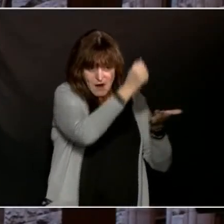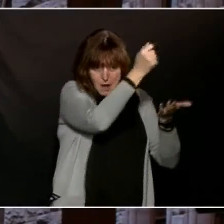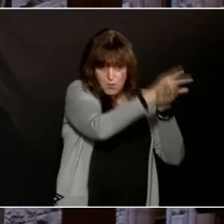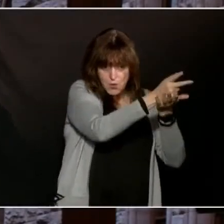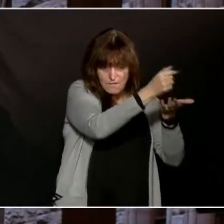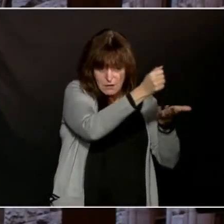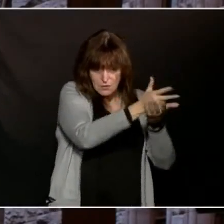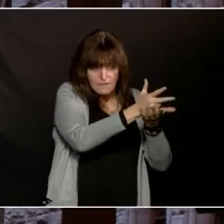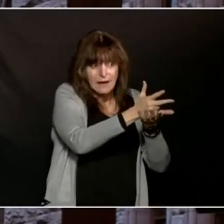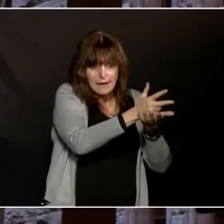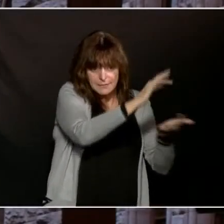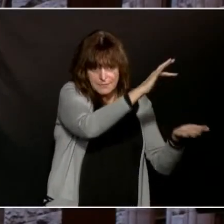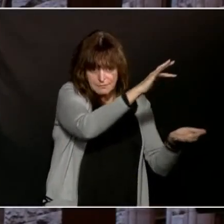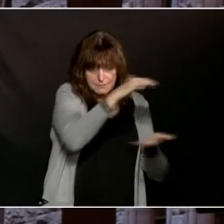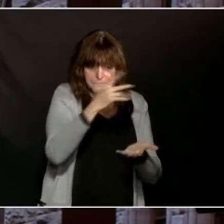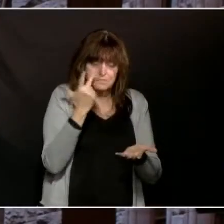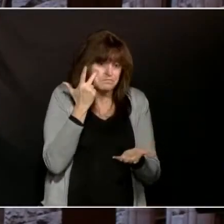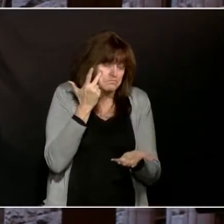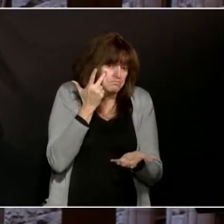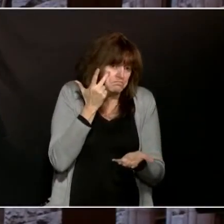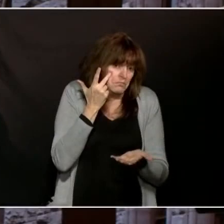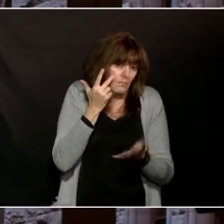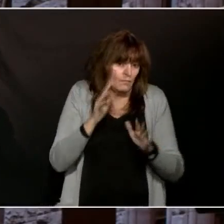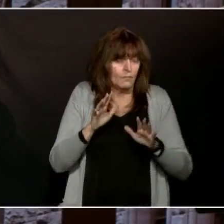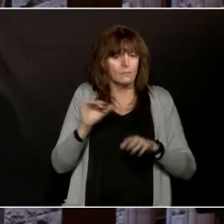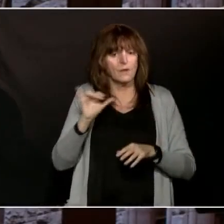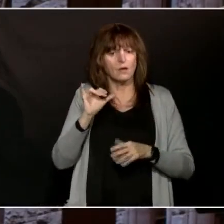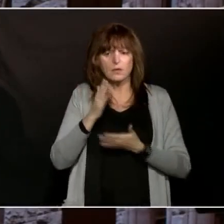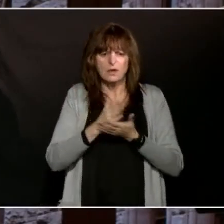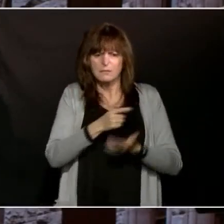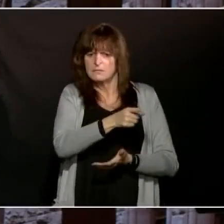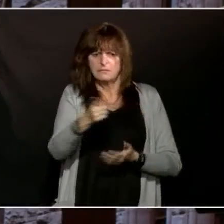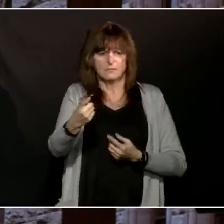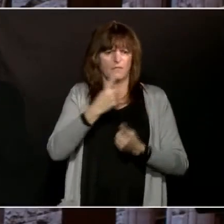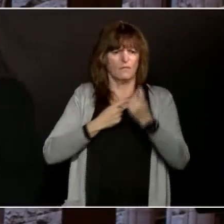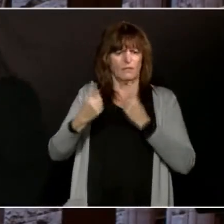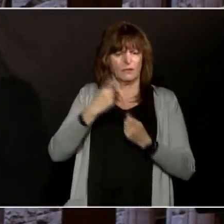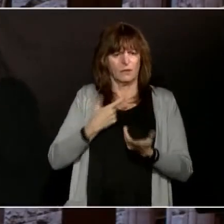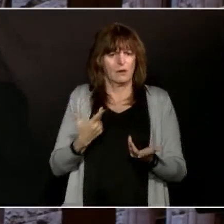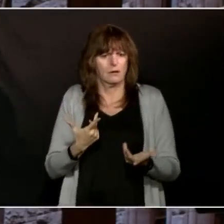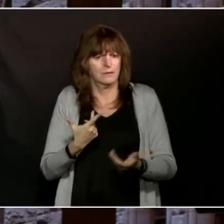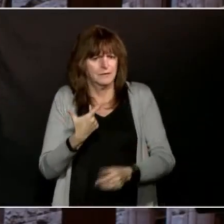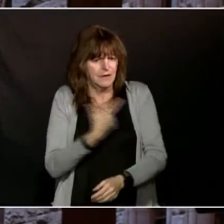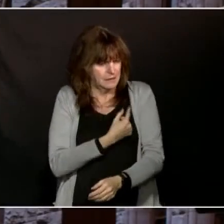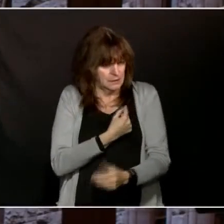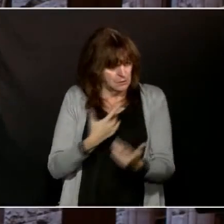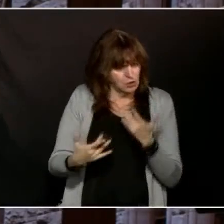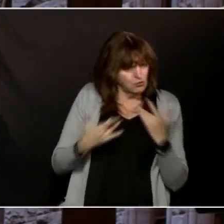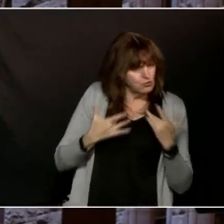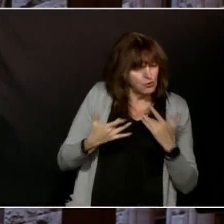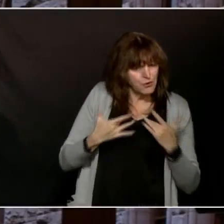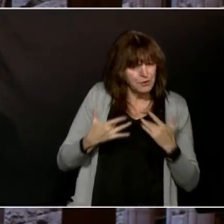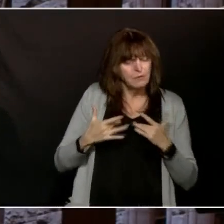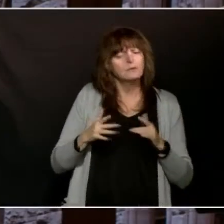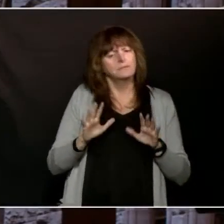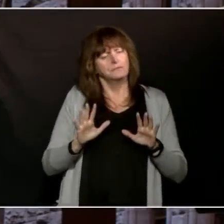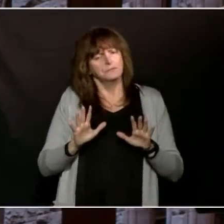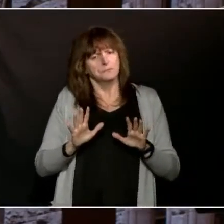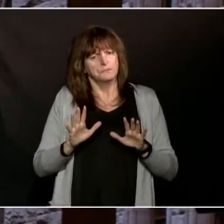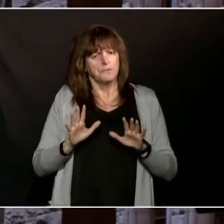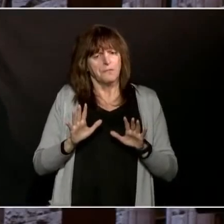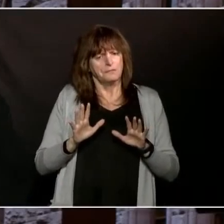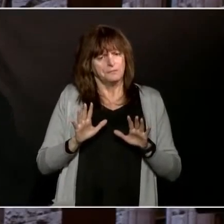have questions about the vaccine, we have, as we do with all our vaccines, and we've had a special one here for this one, or our adverse